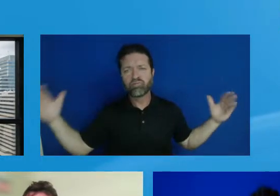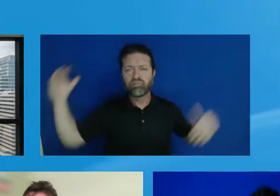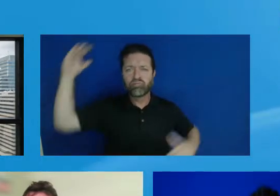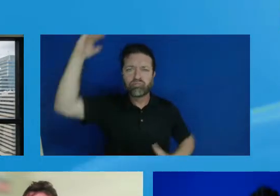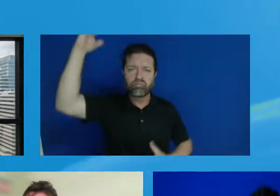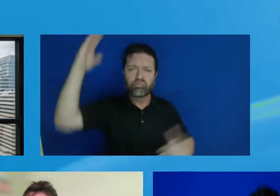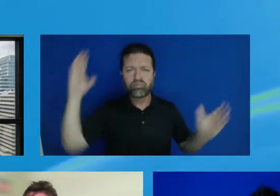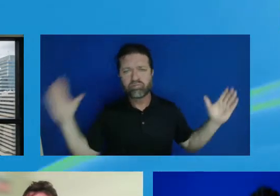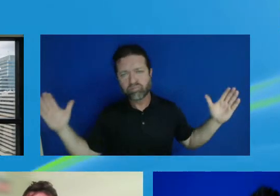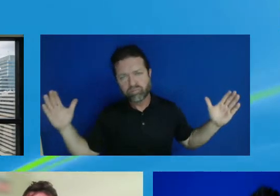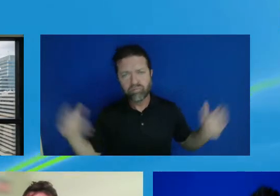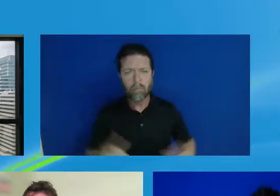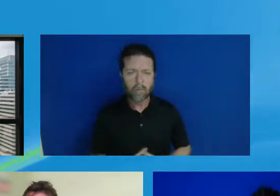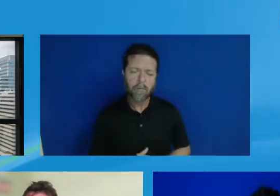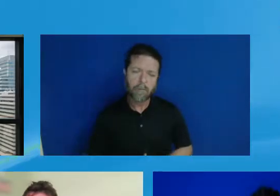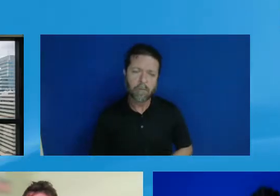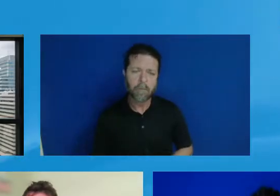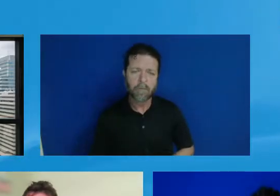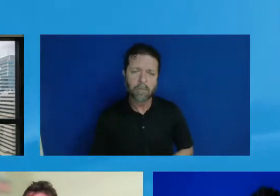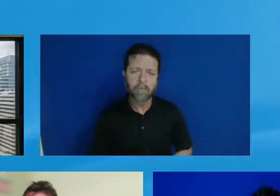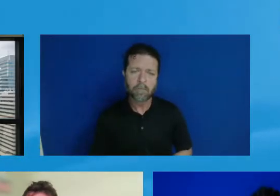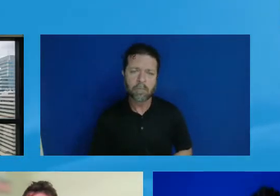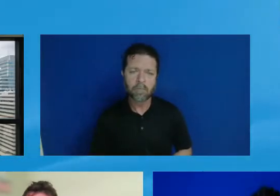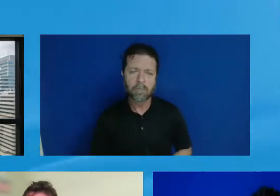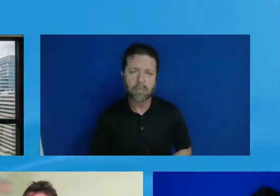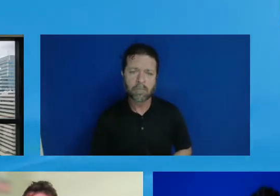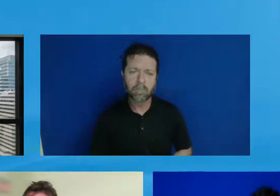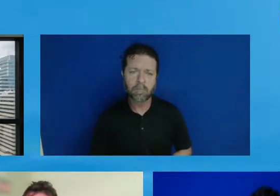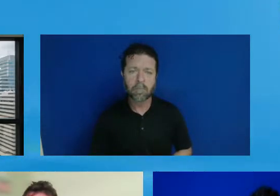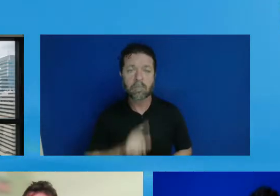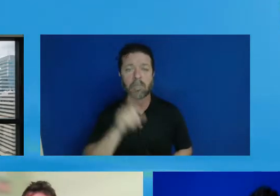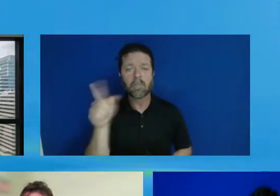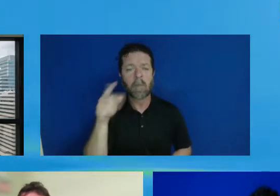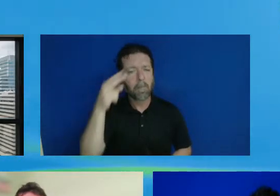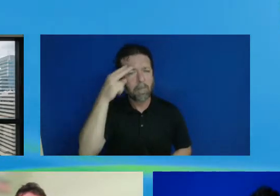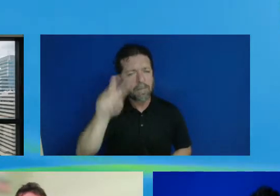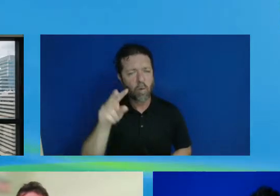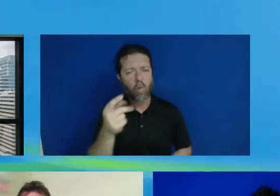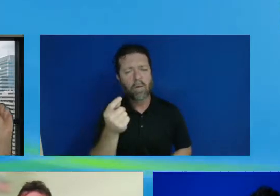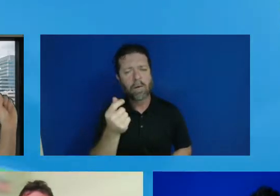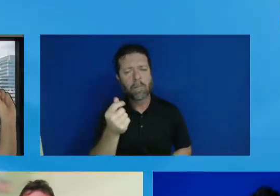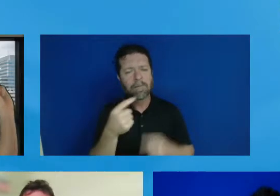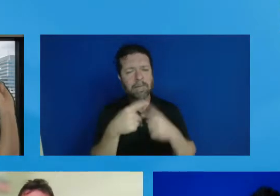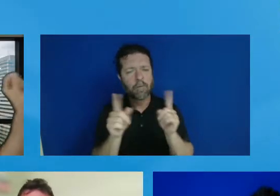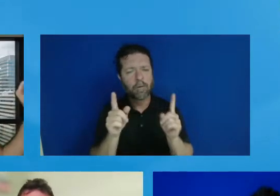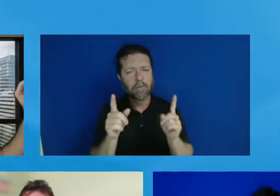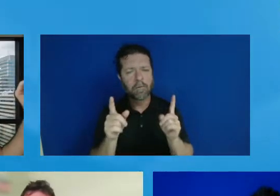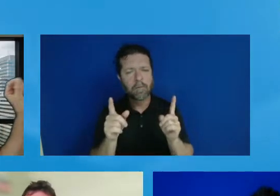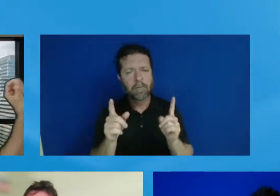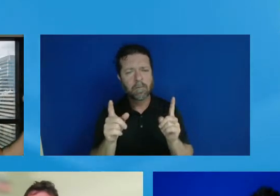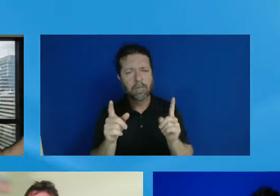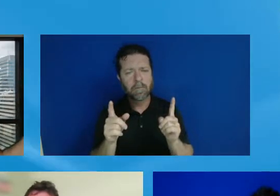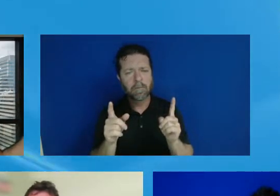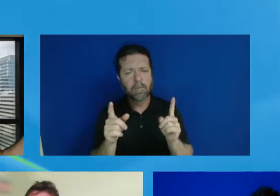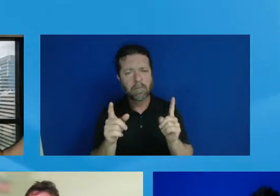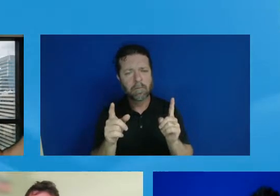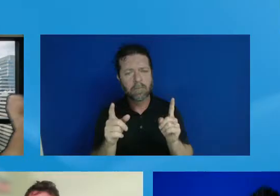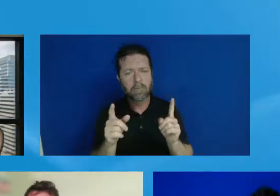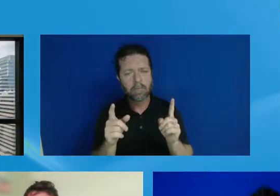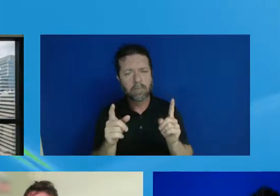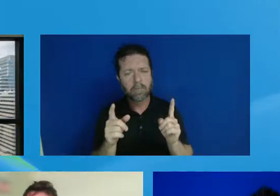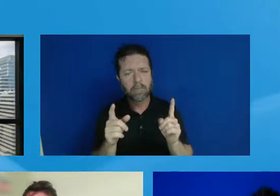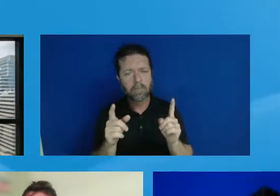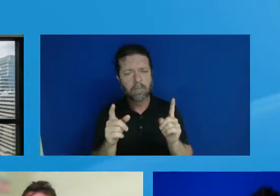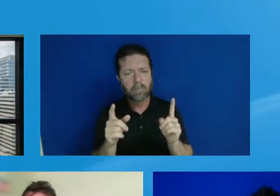The backdrop in Mexico is a little different from what I understand. It's something that's just affixed to the wall, right,